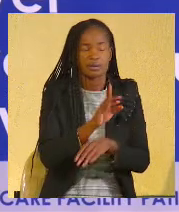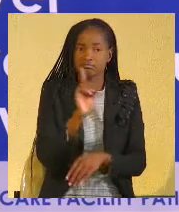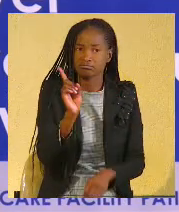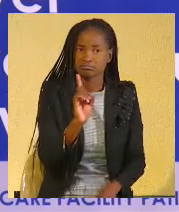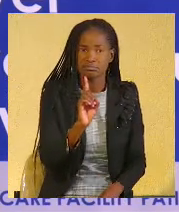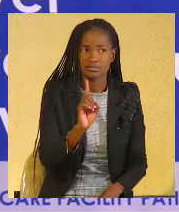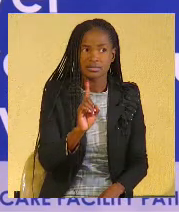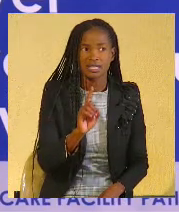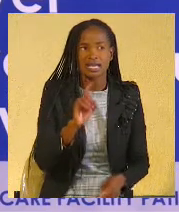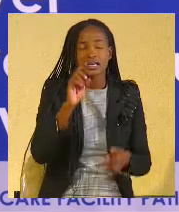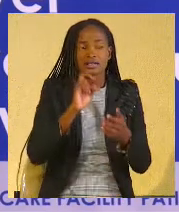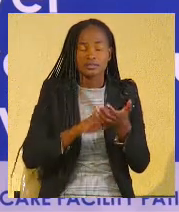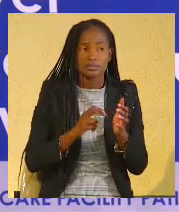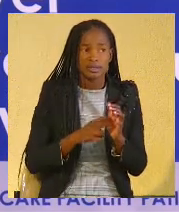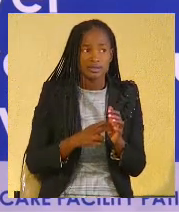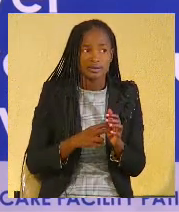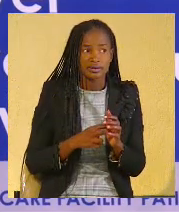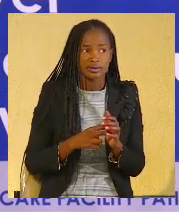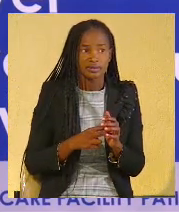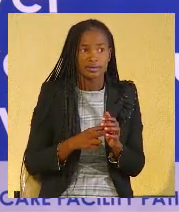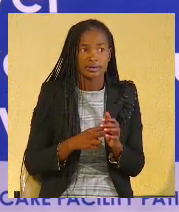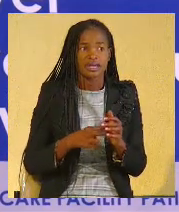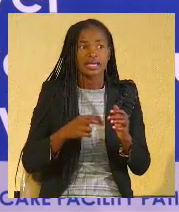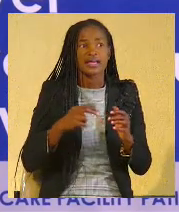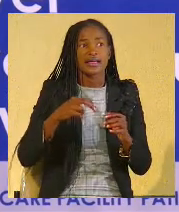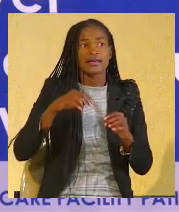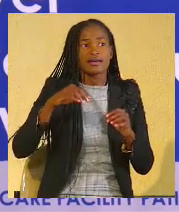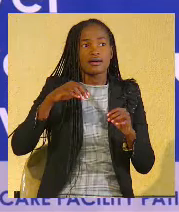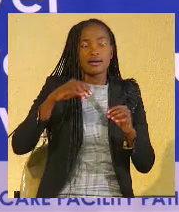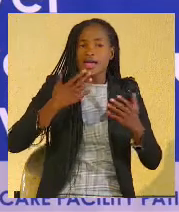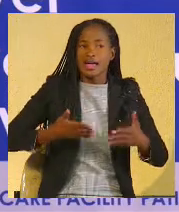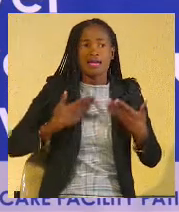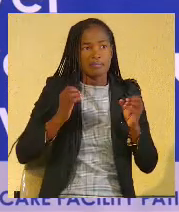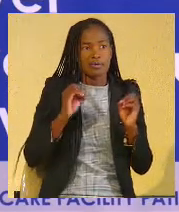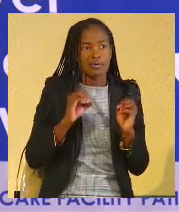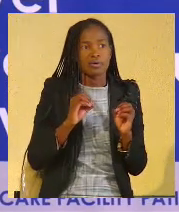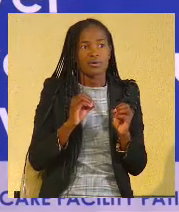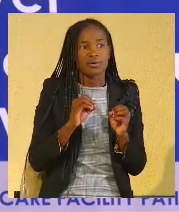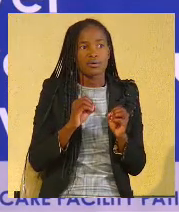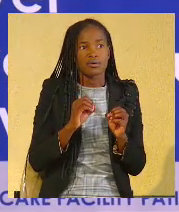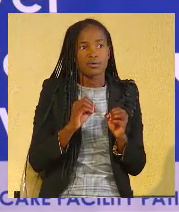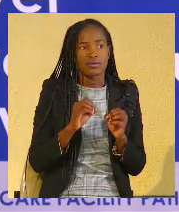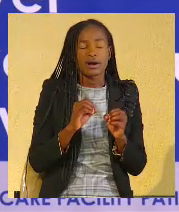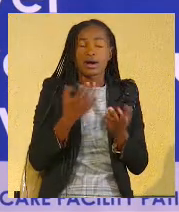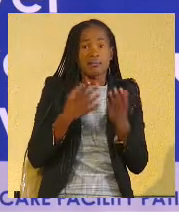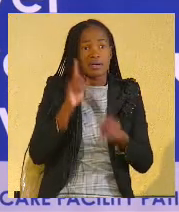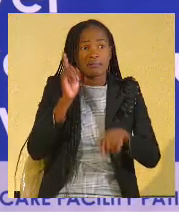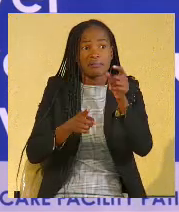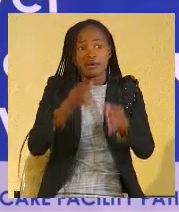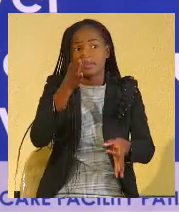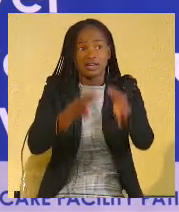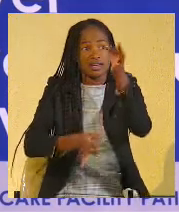in short is that they are basically not happy with it and they are even threatening litigation